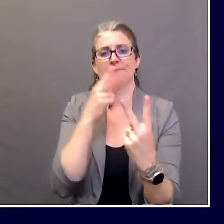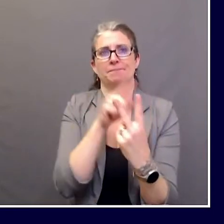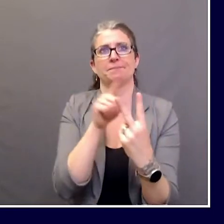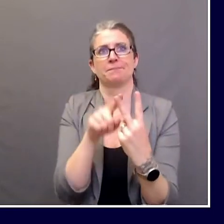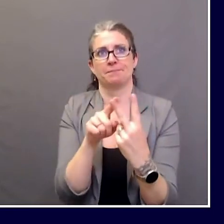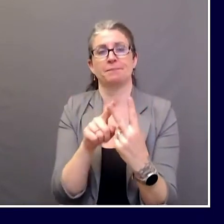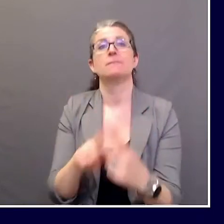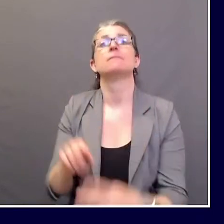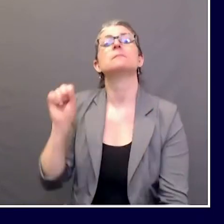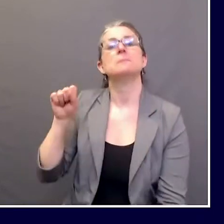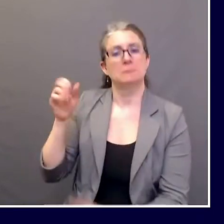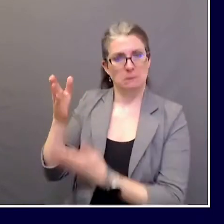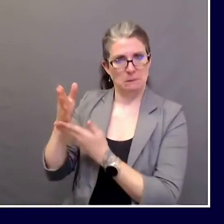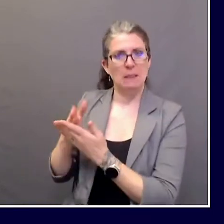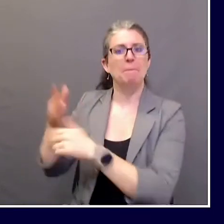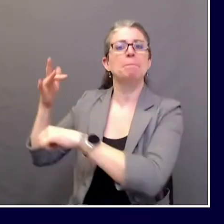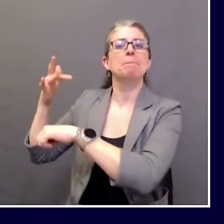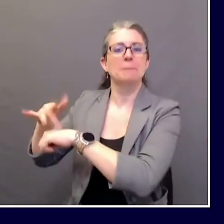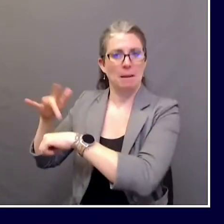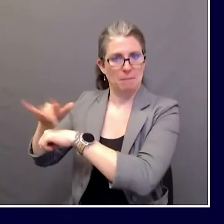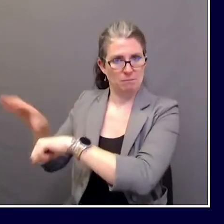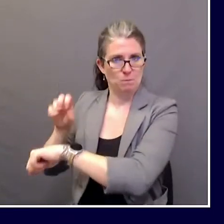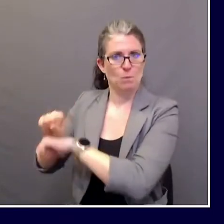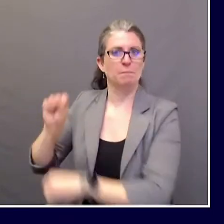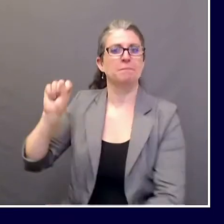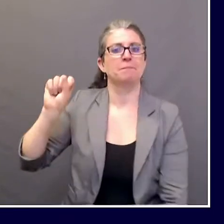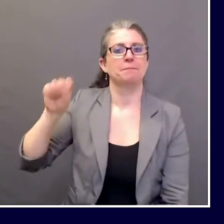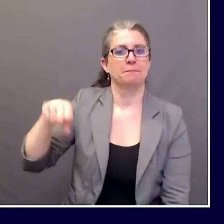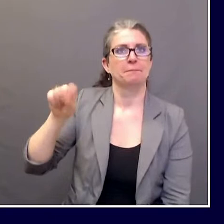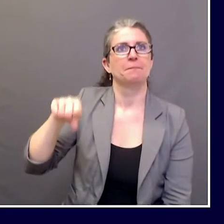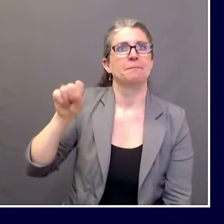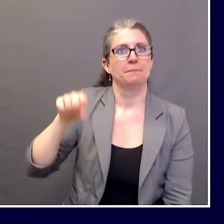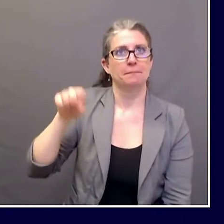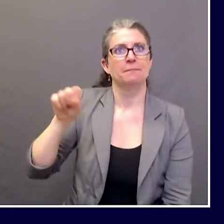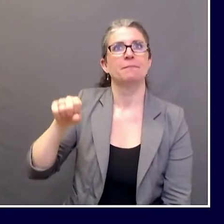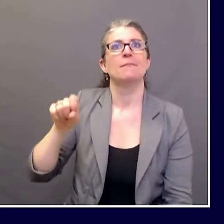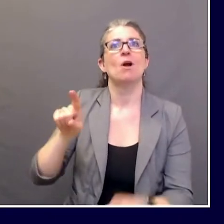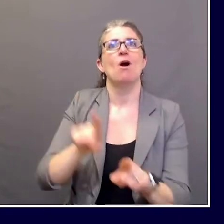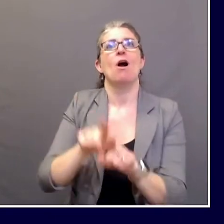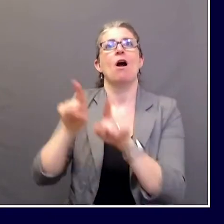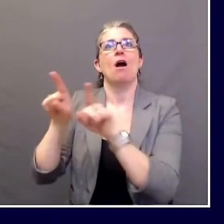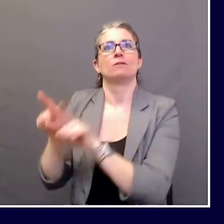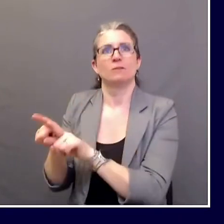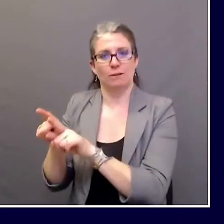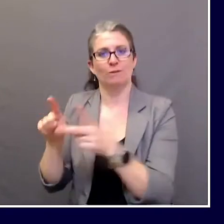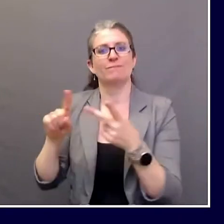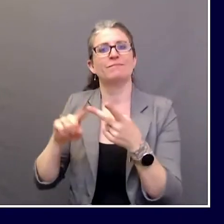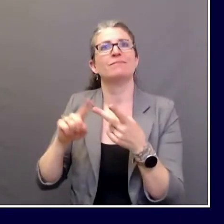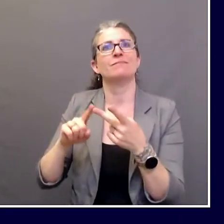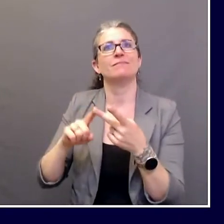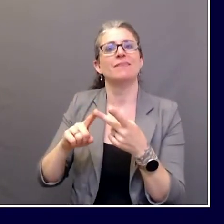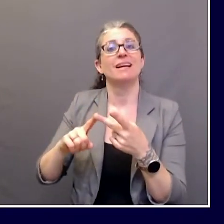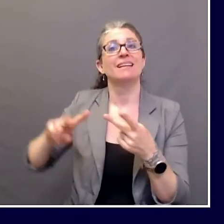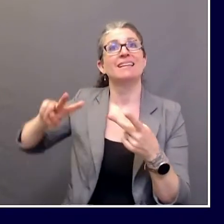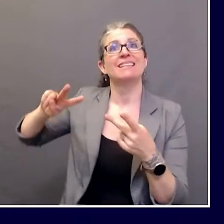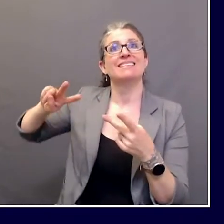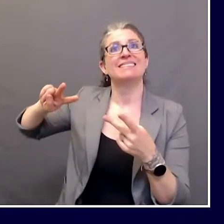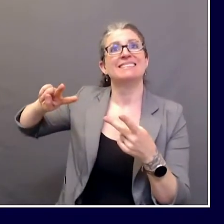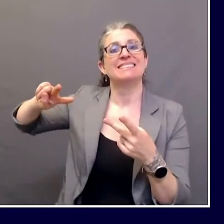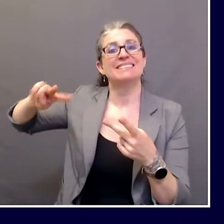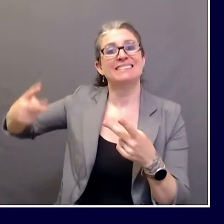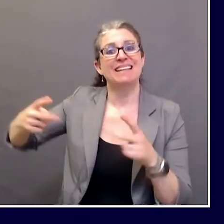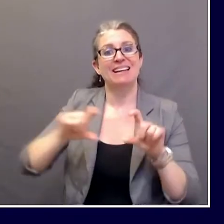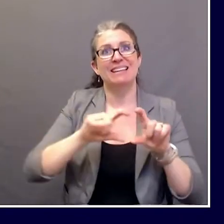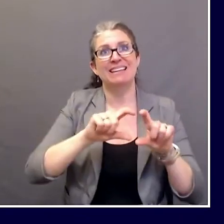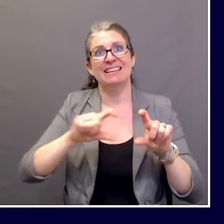were vials that could be used as second doses that we can shift over as first doses and then replenish it as soon as we